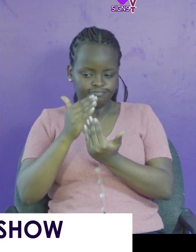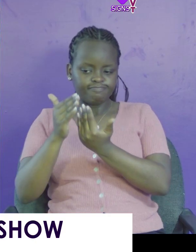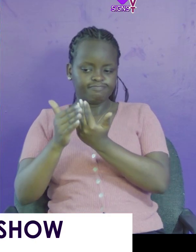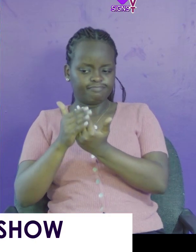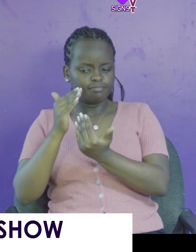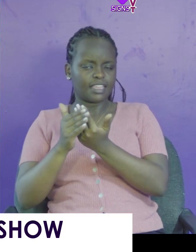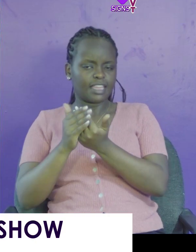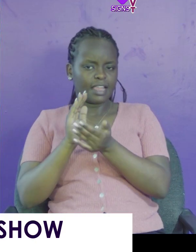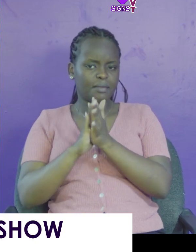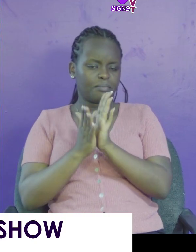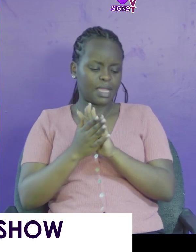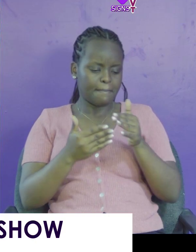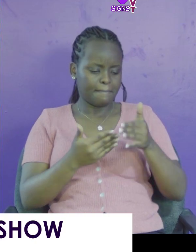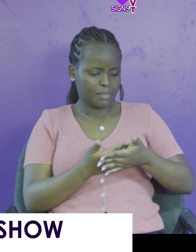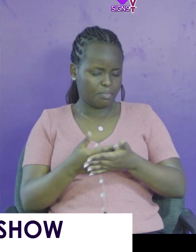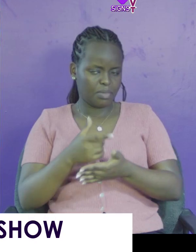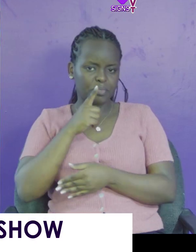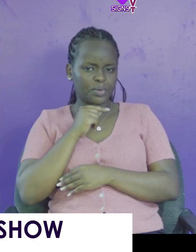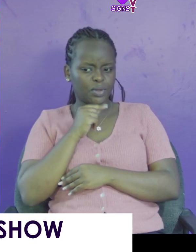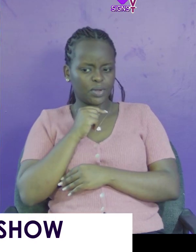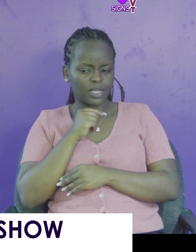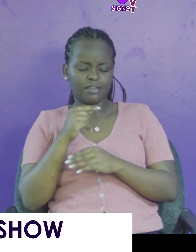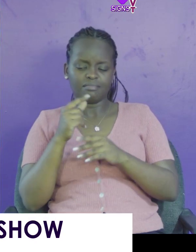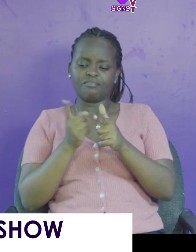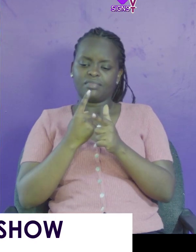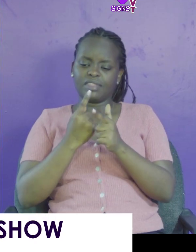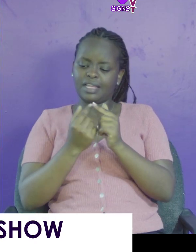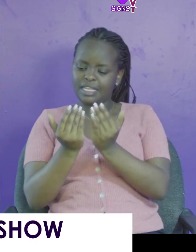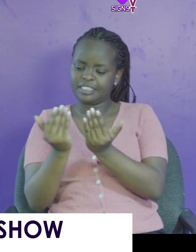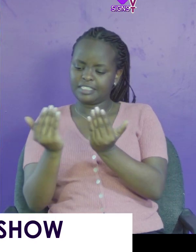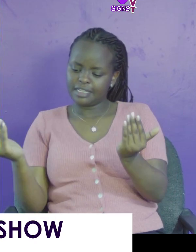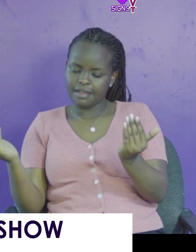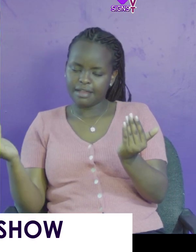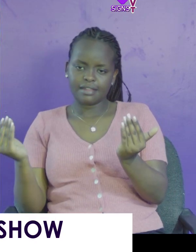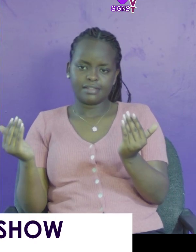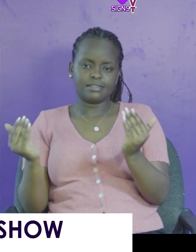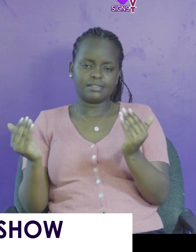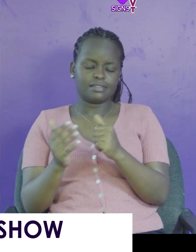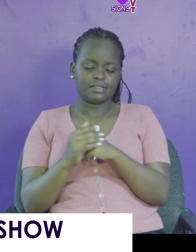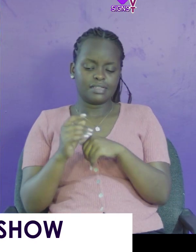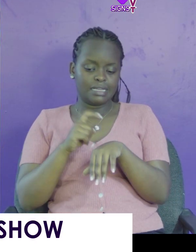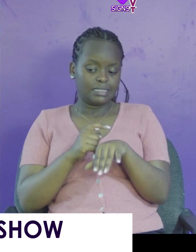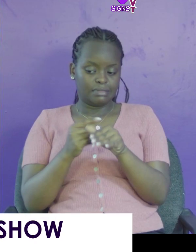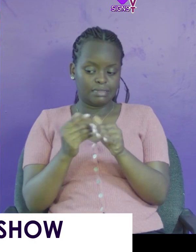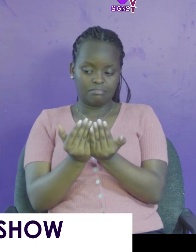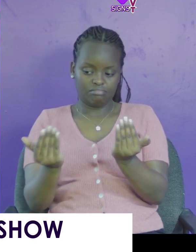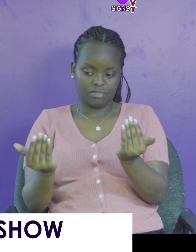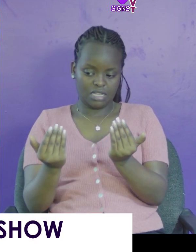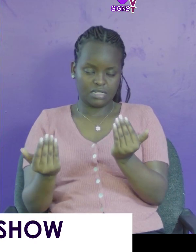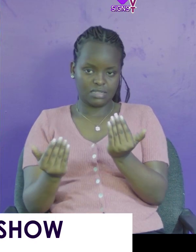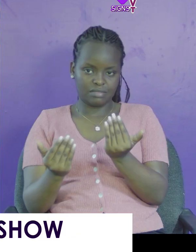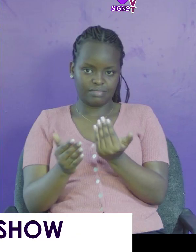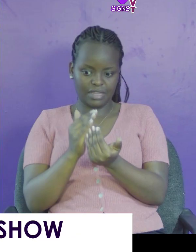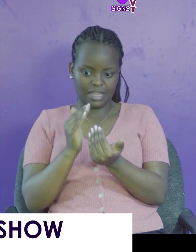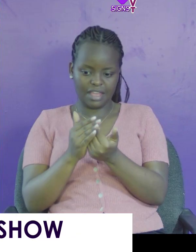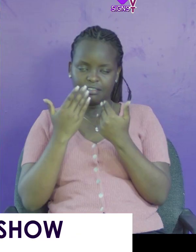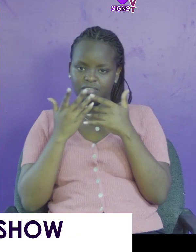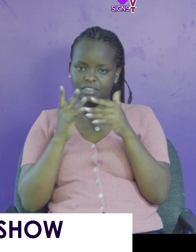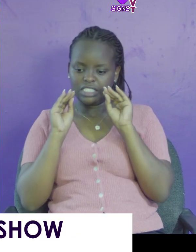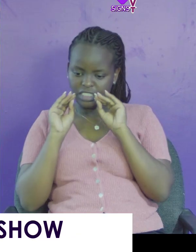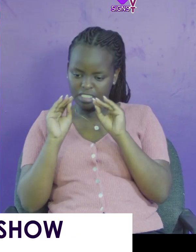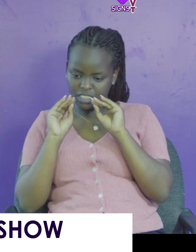to be a baby boy, to grow into a child. In his childhood, when he's being brought up, he will be taught, you